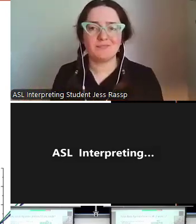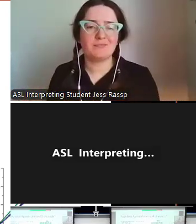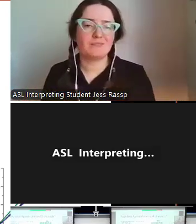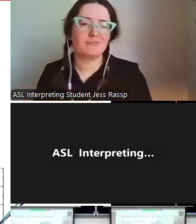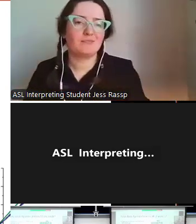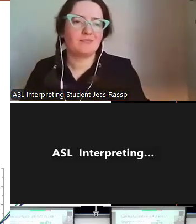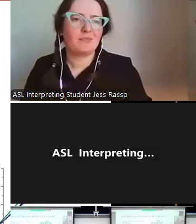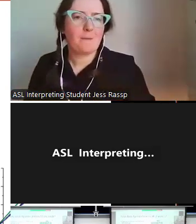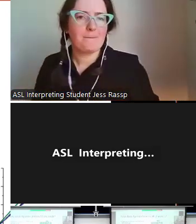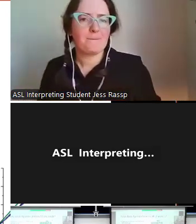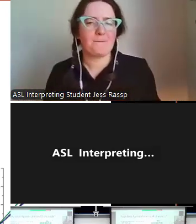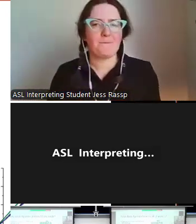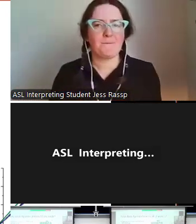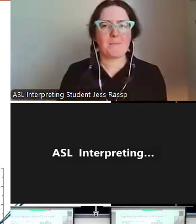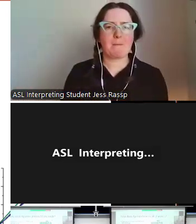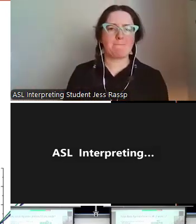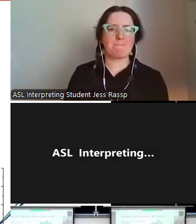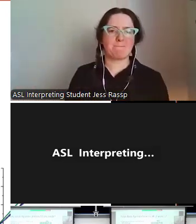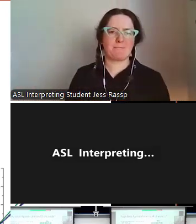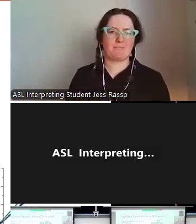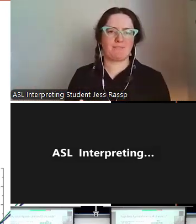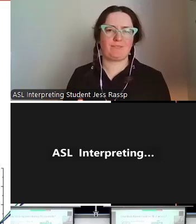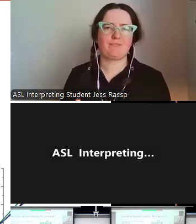phenylalanine, right? This